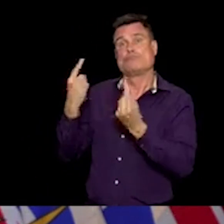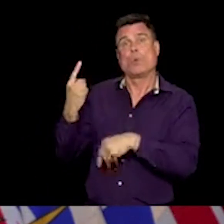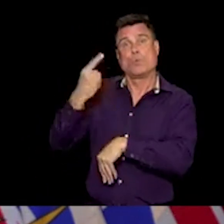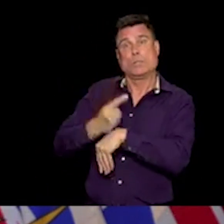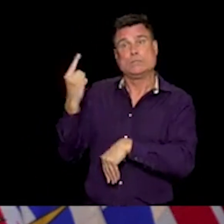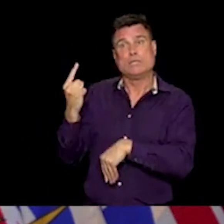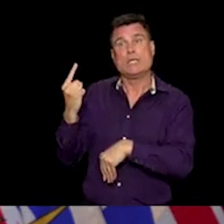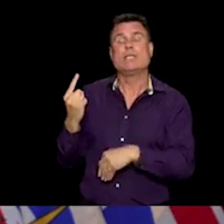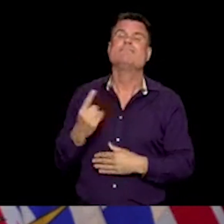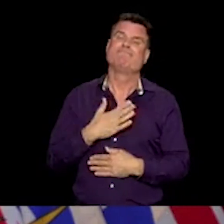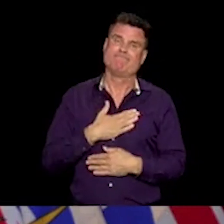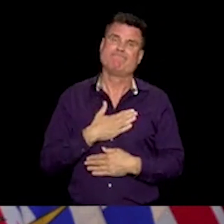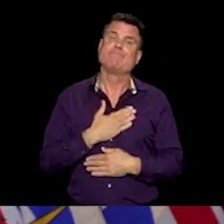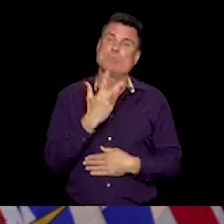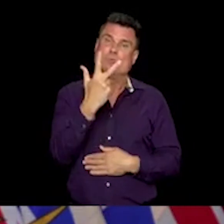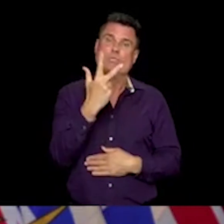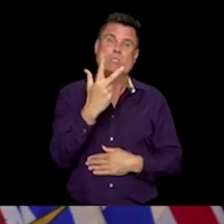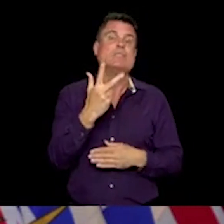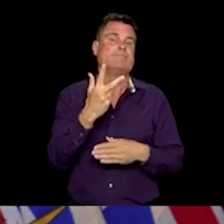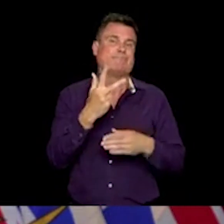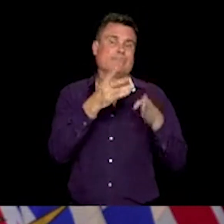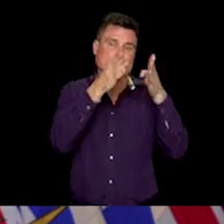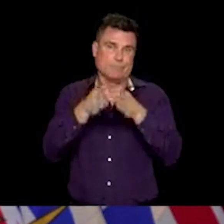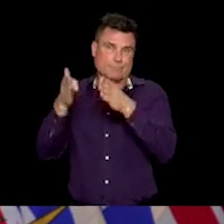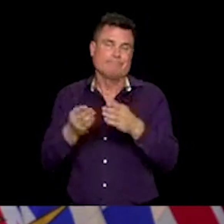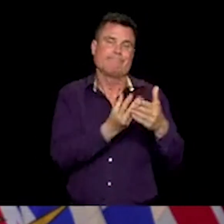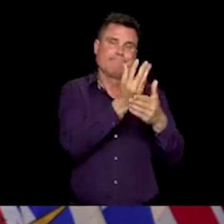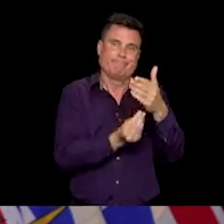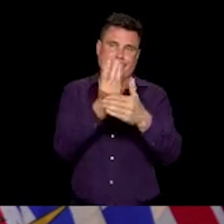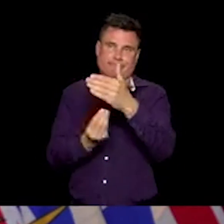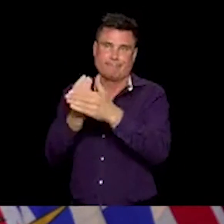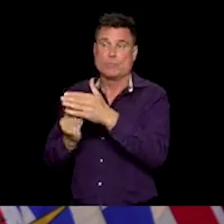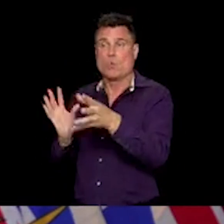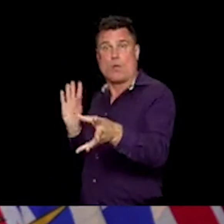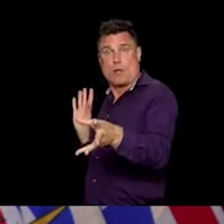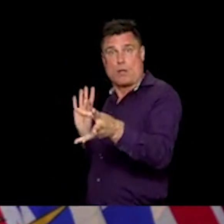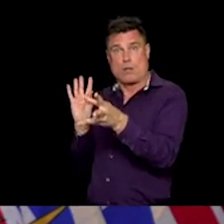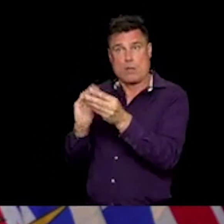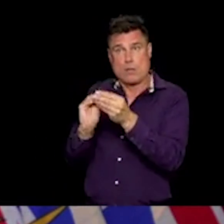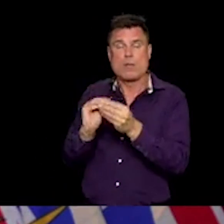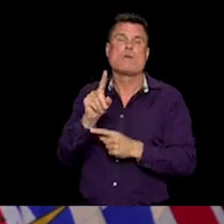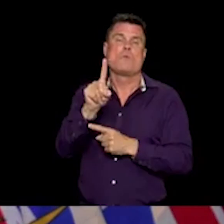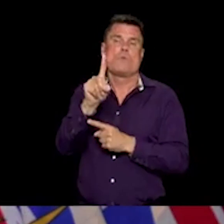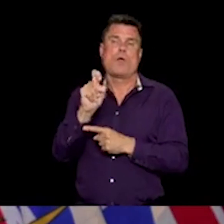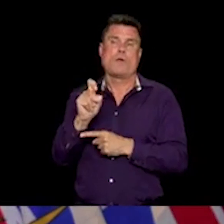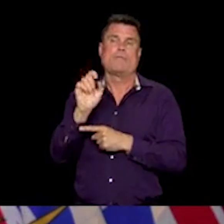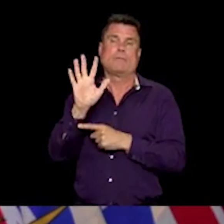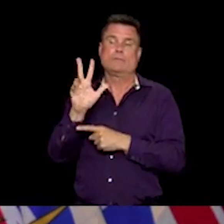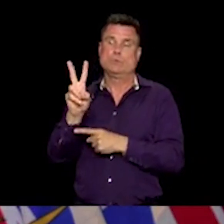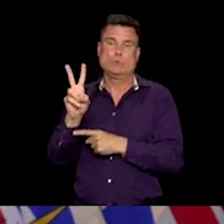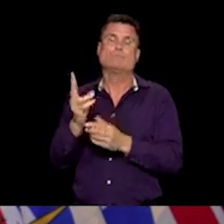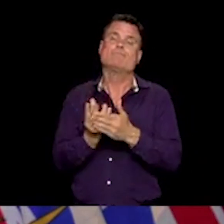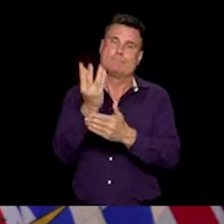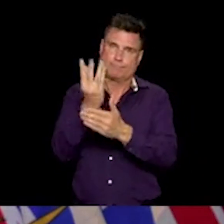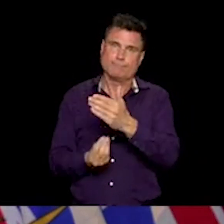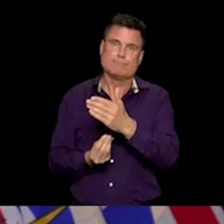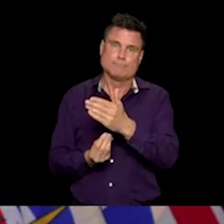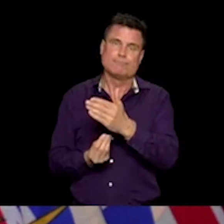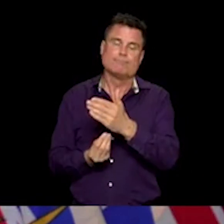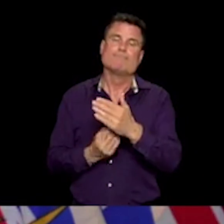and that facility, as we know, is up and running again. We have now 307 active cases here in